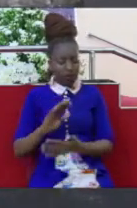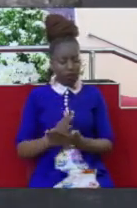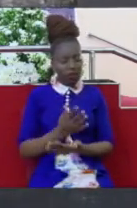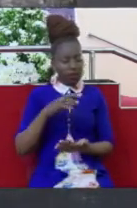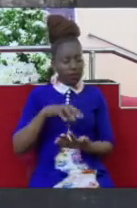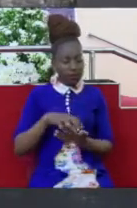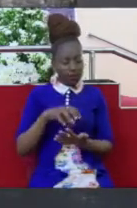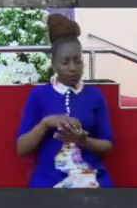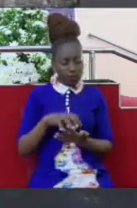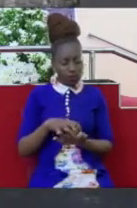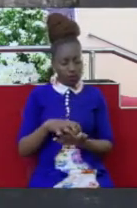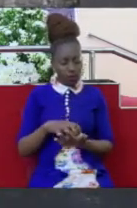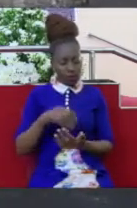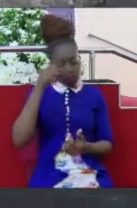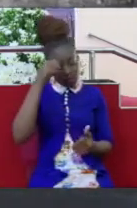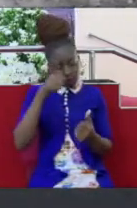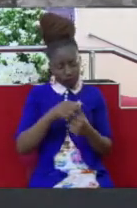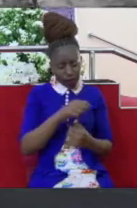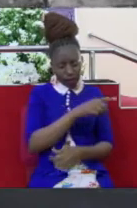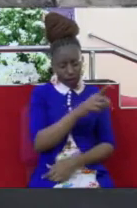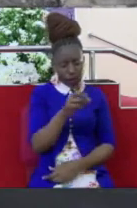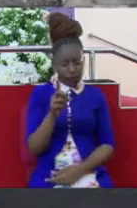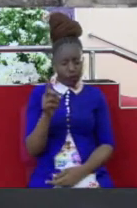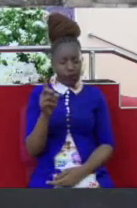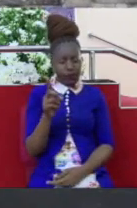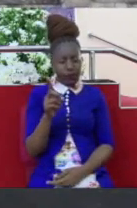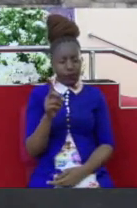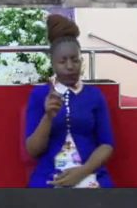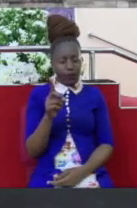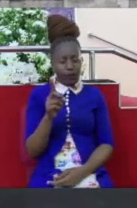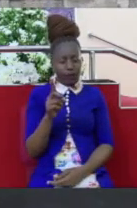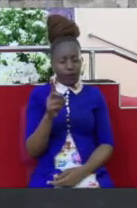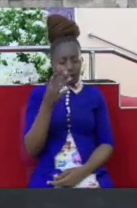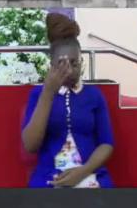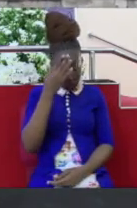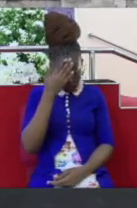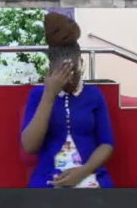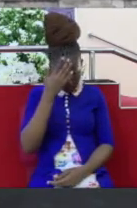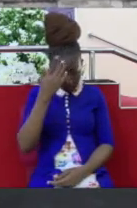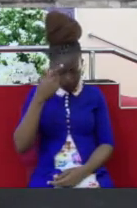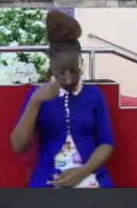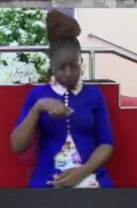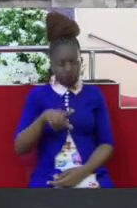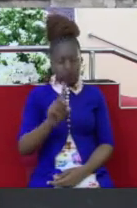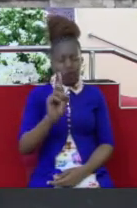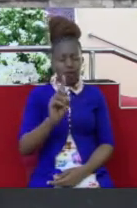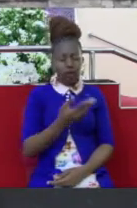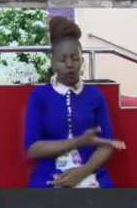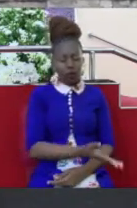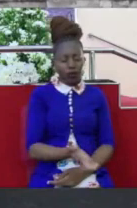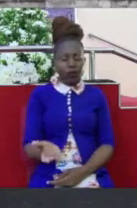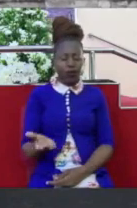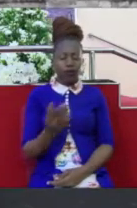to remind you. Humble yourself, therefore, under the mighty hand of God that he may exalt you at the proper